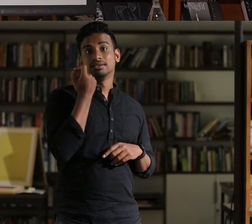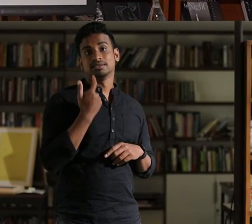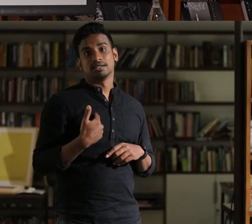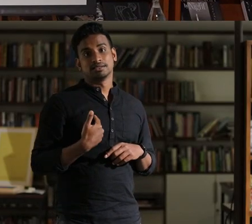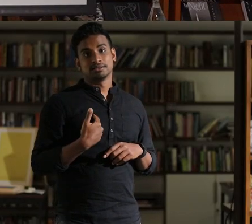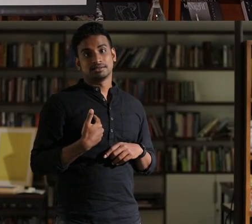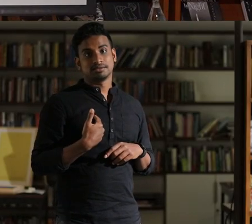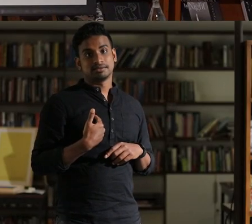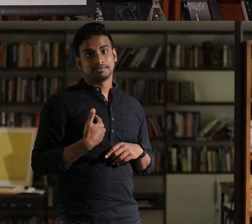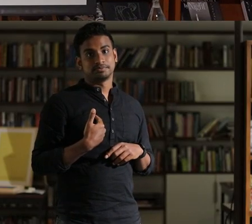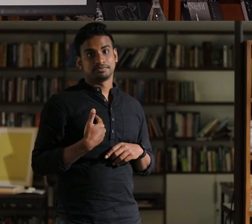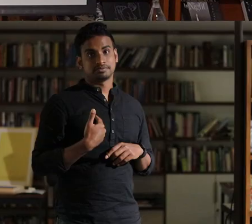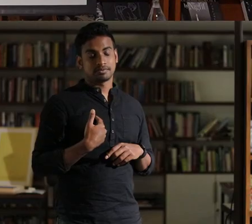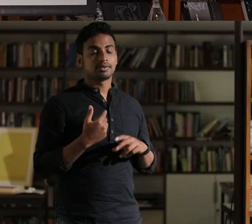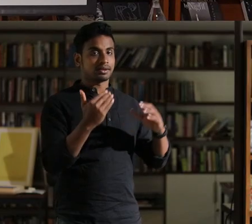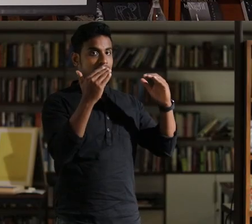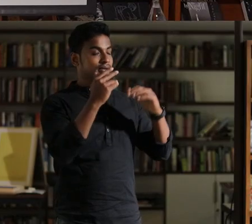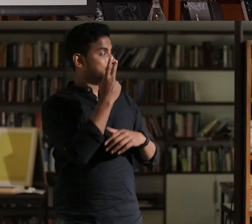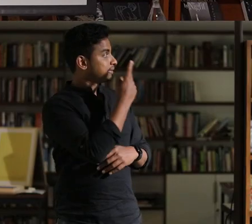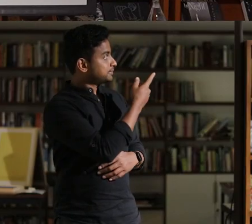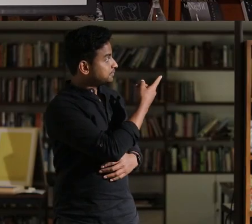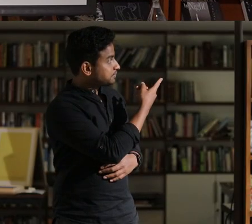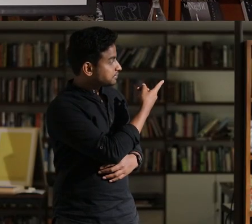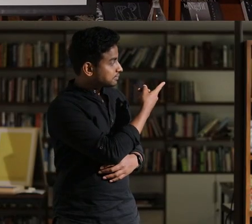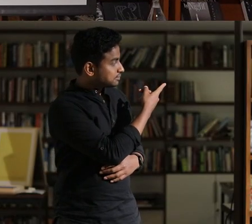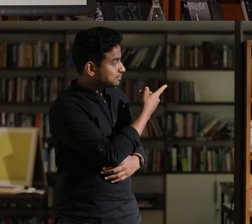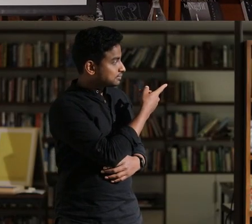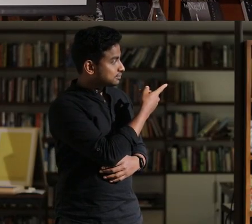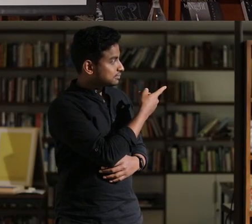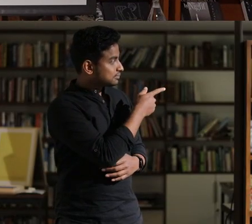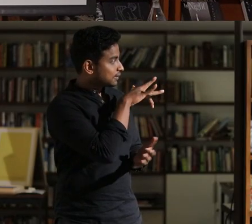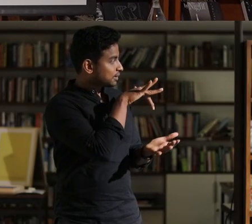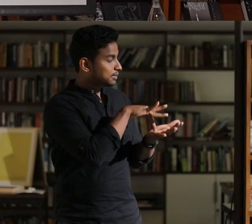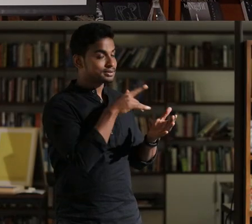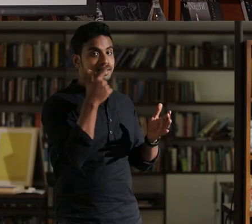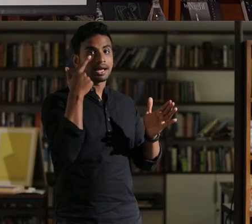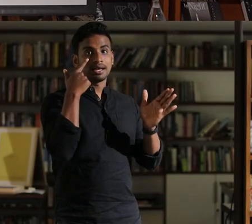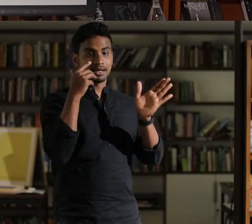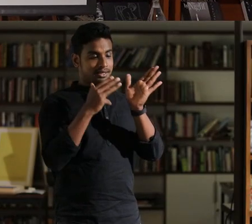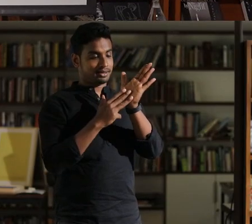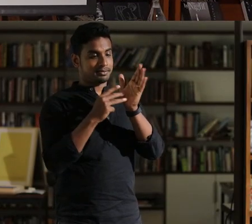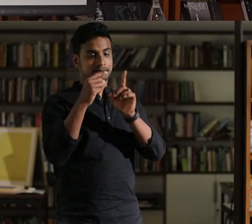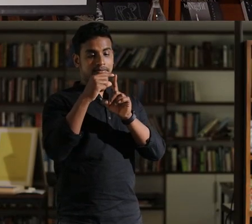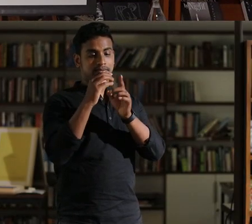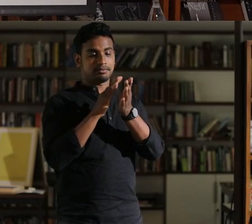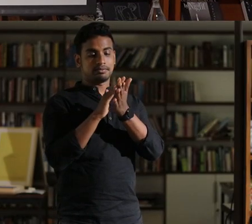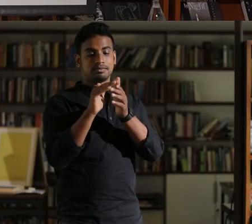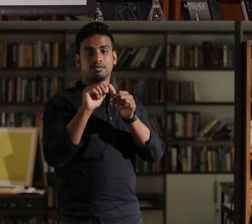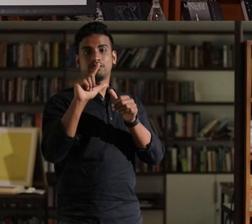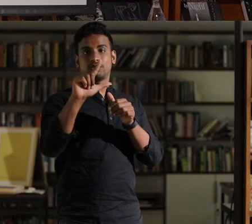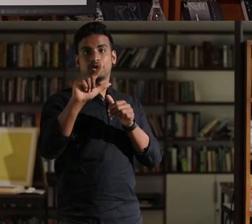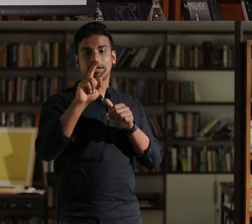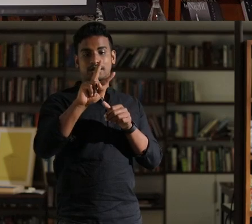a scene from Imphal Valley. This was year 2005. A brief geography